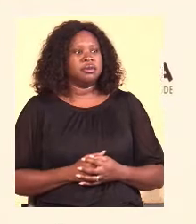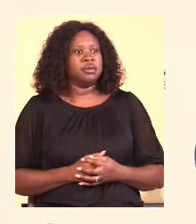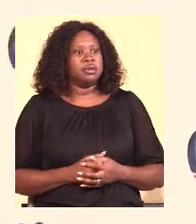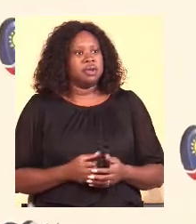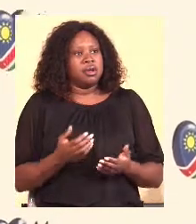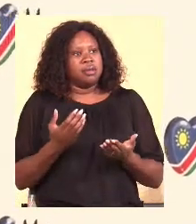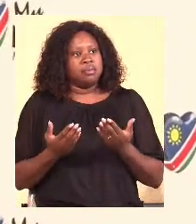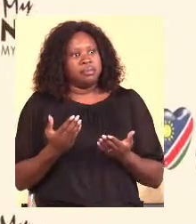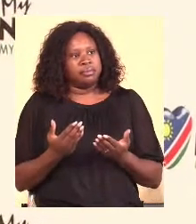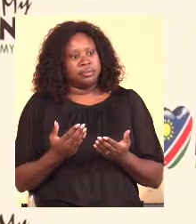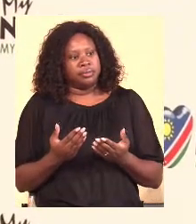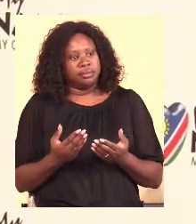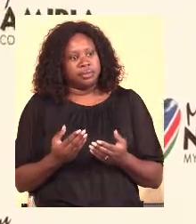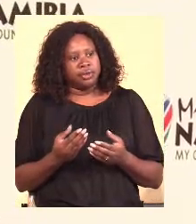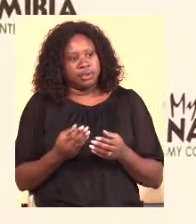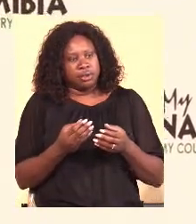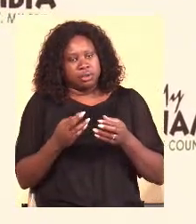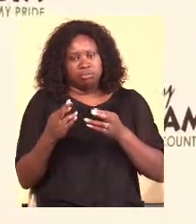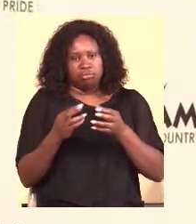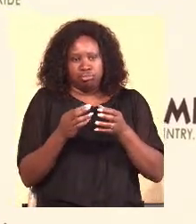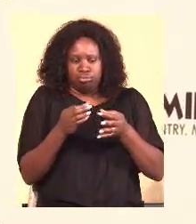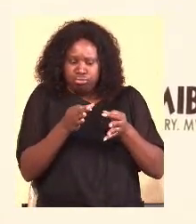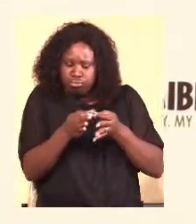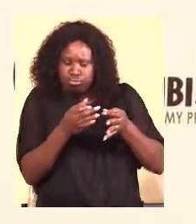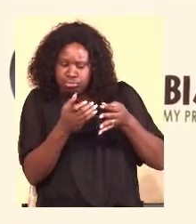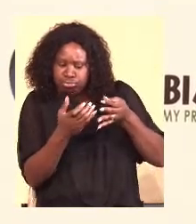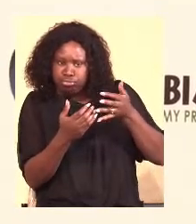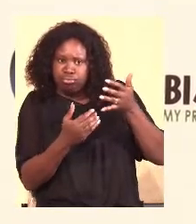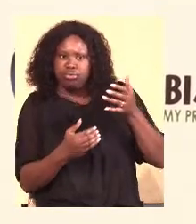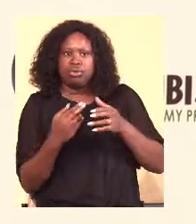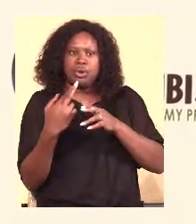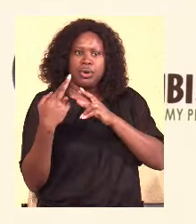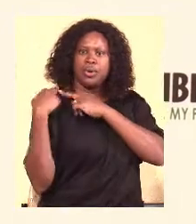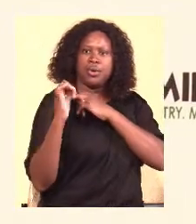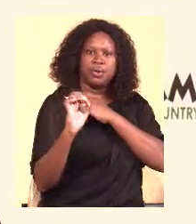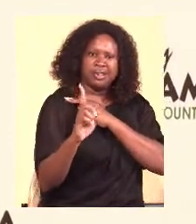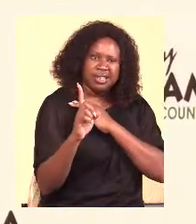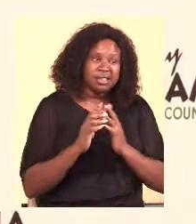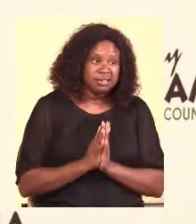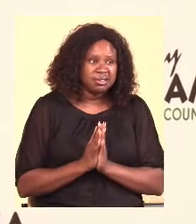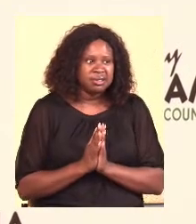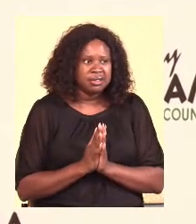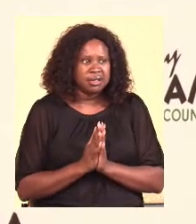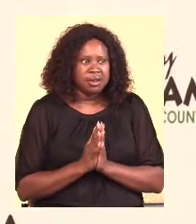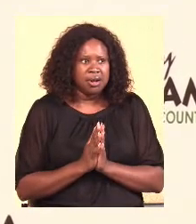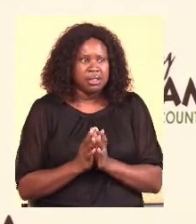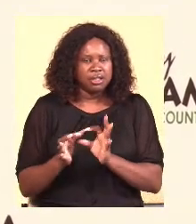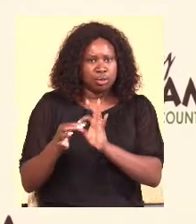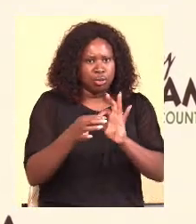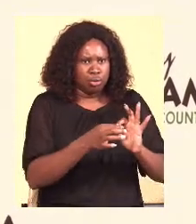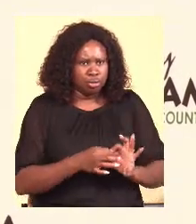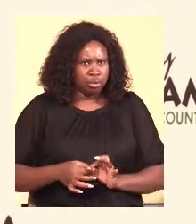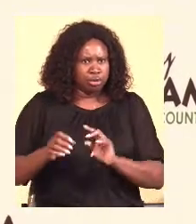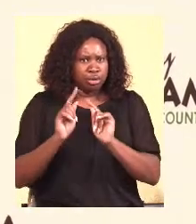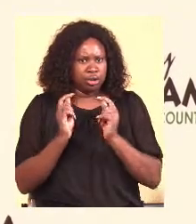to highlight what this task force will be doing. Its main objective is it's a research coordination task